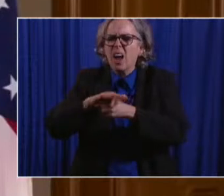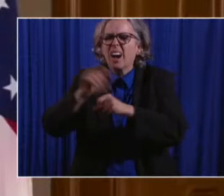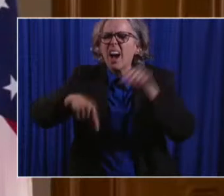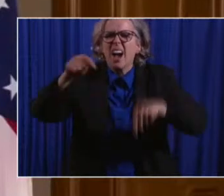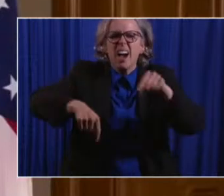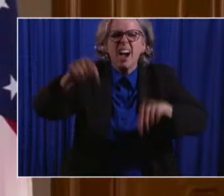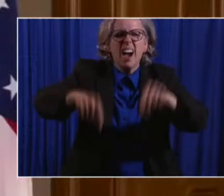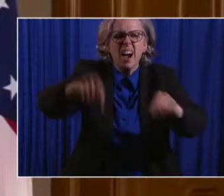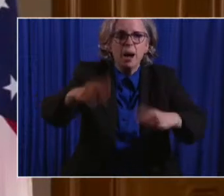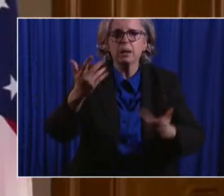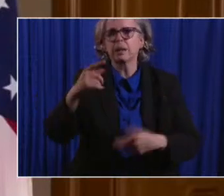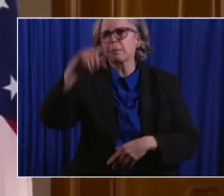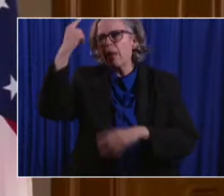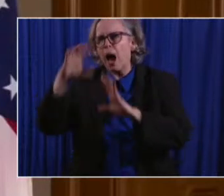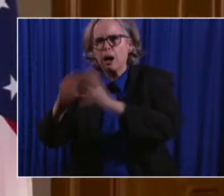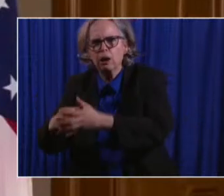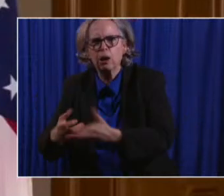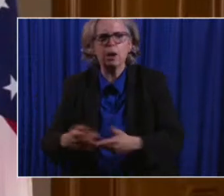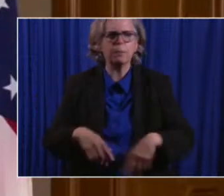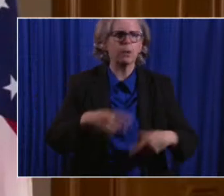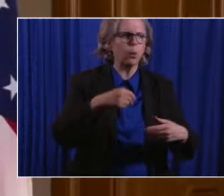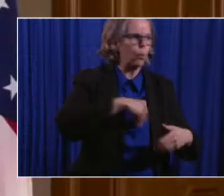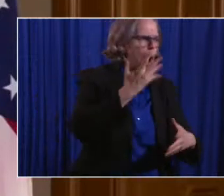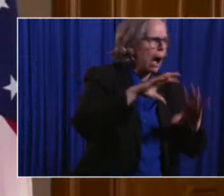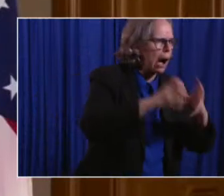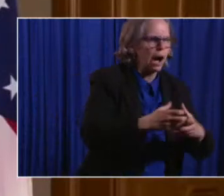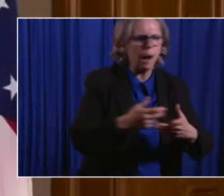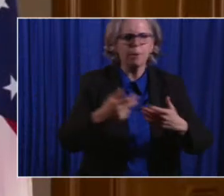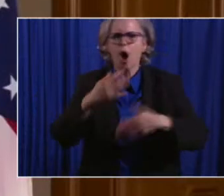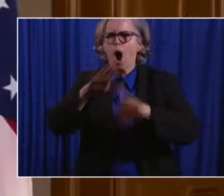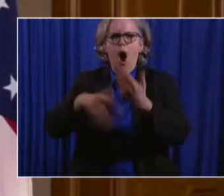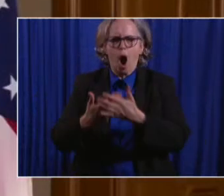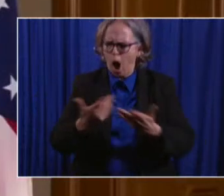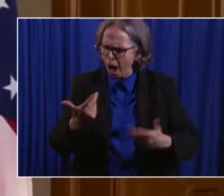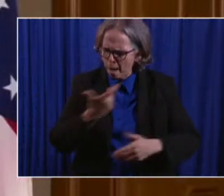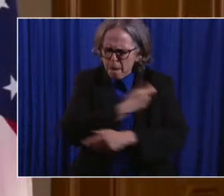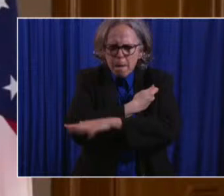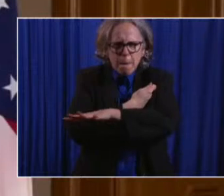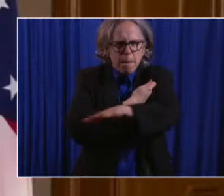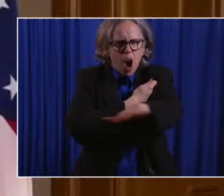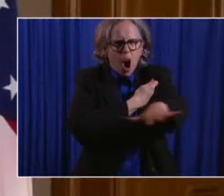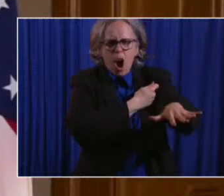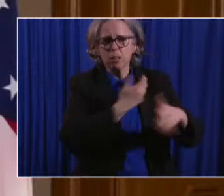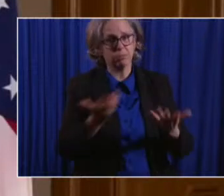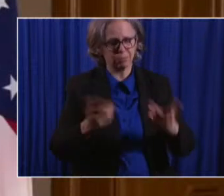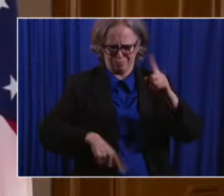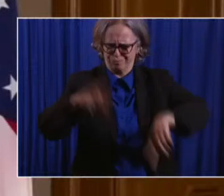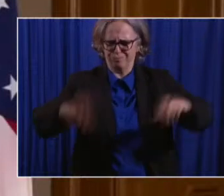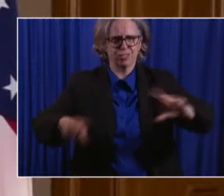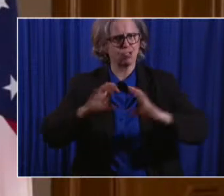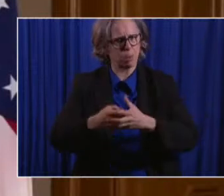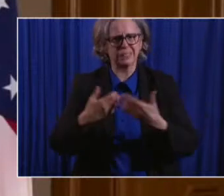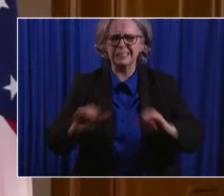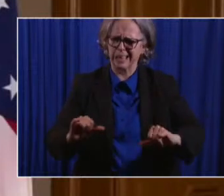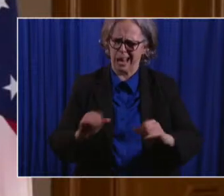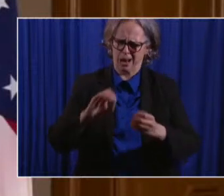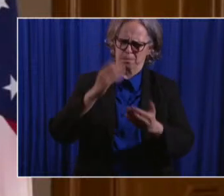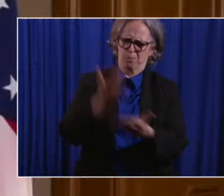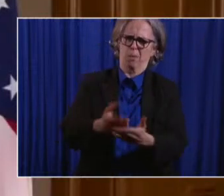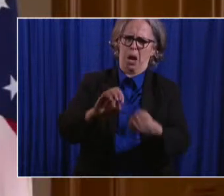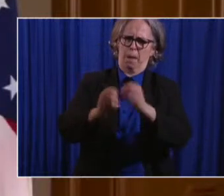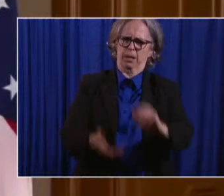age, all groups, it is up. So, the